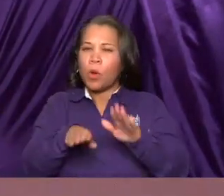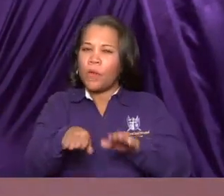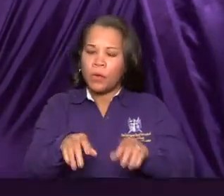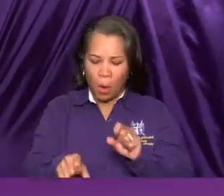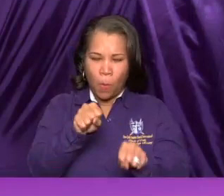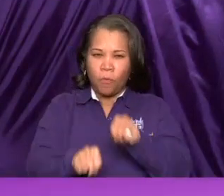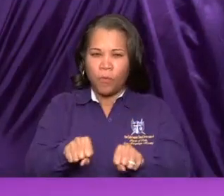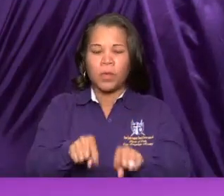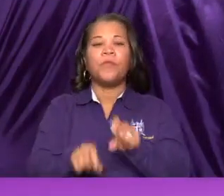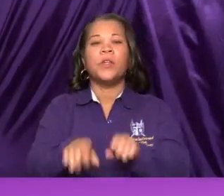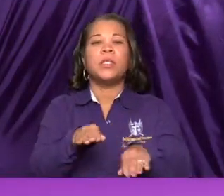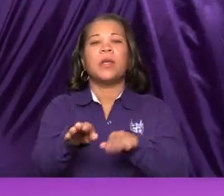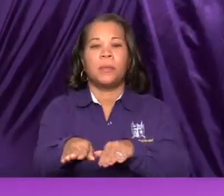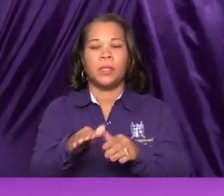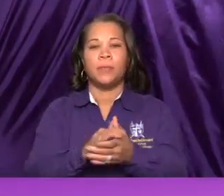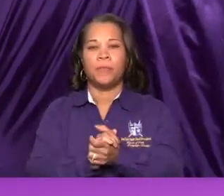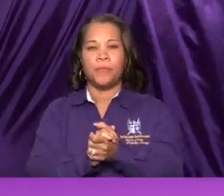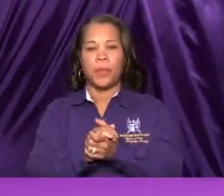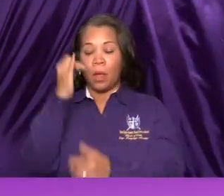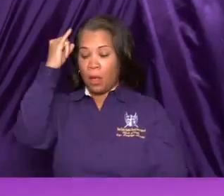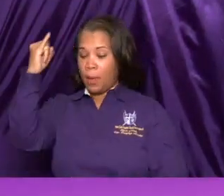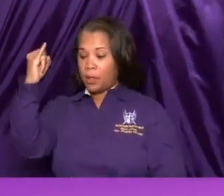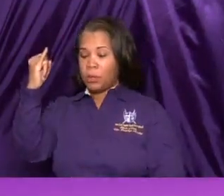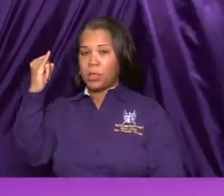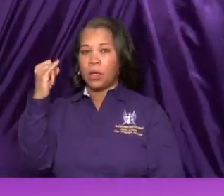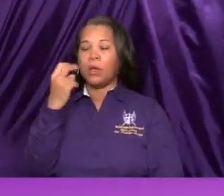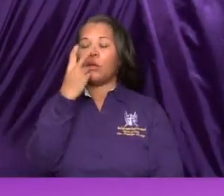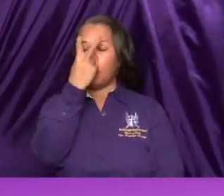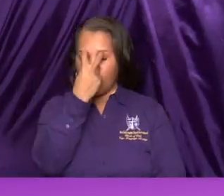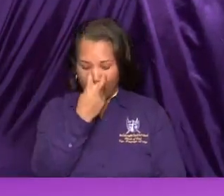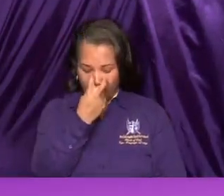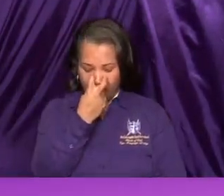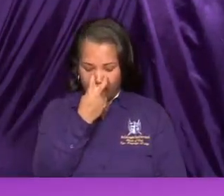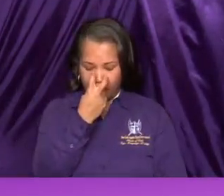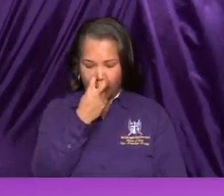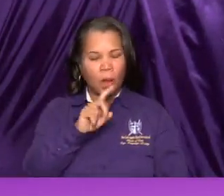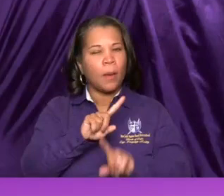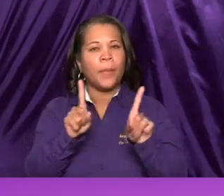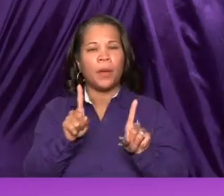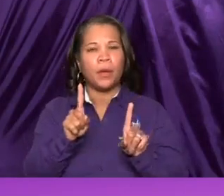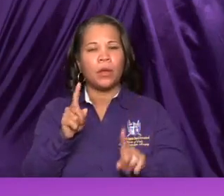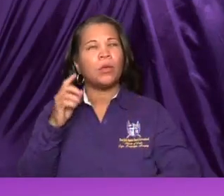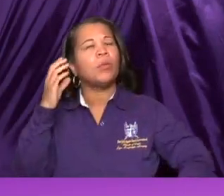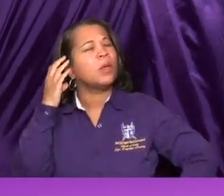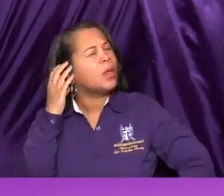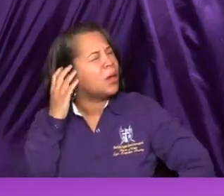Imagine with me right now. You're blind physically, but you can hear